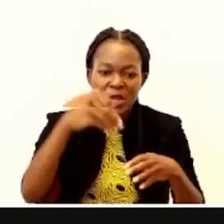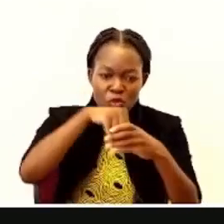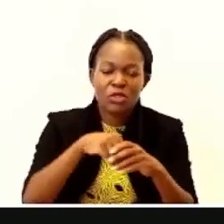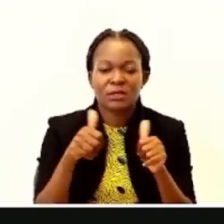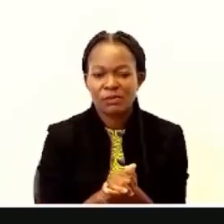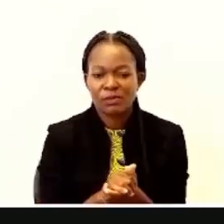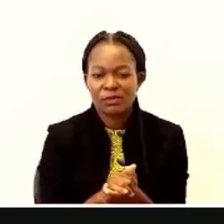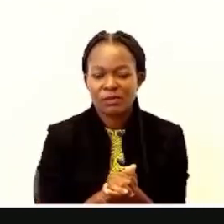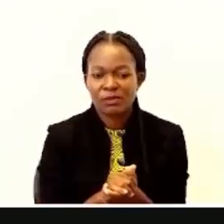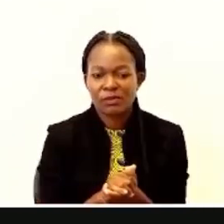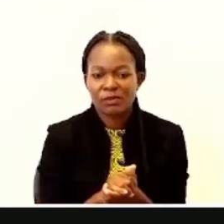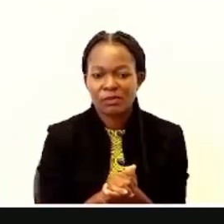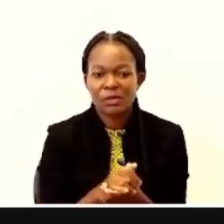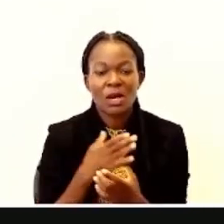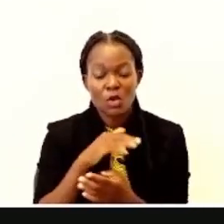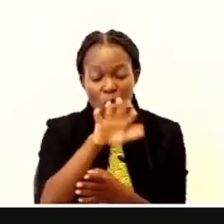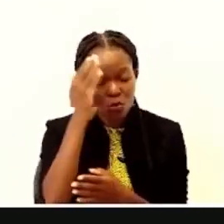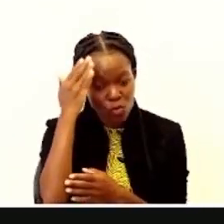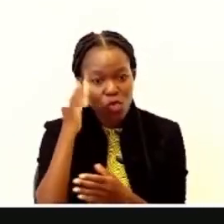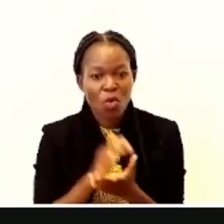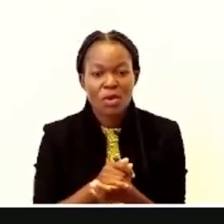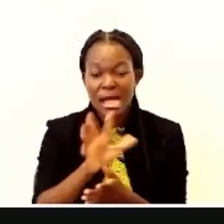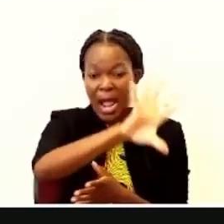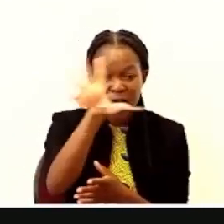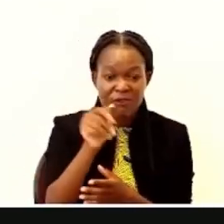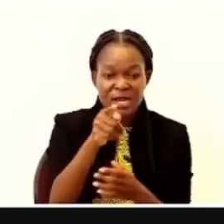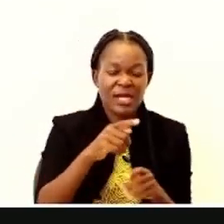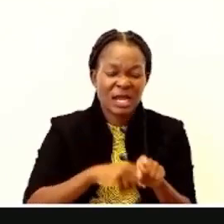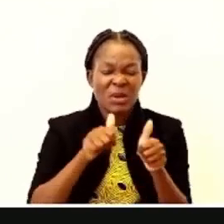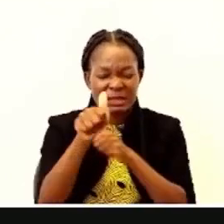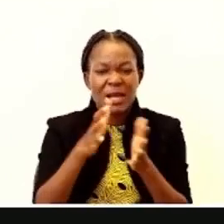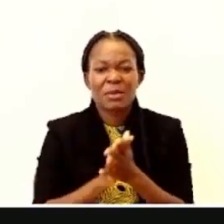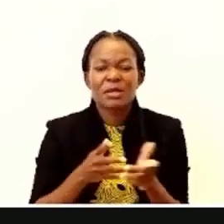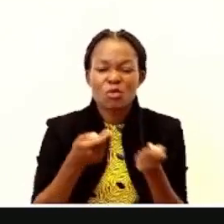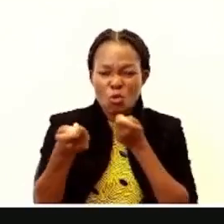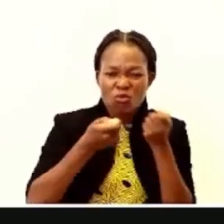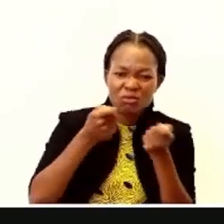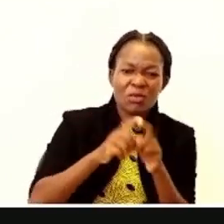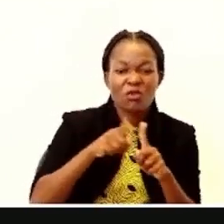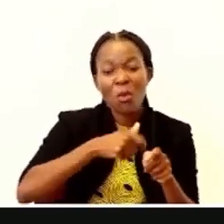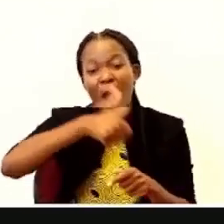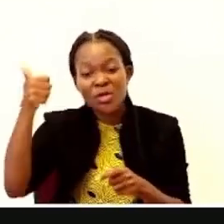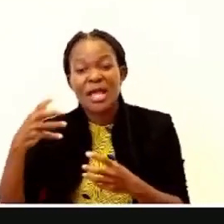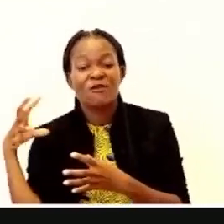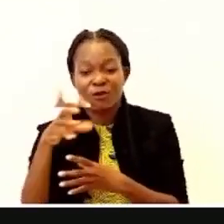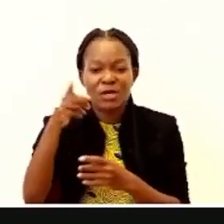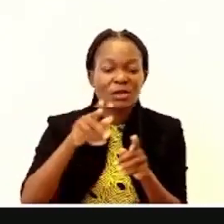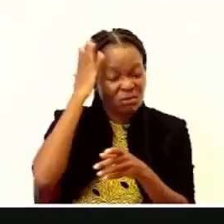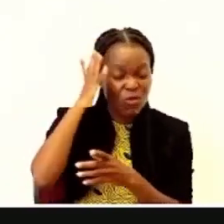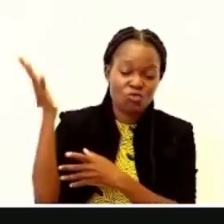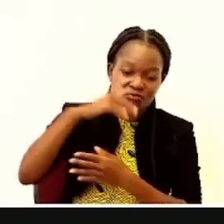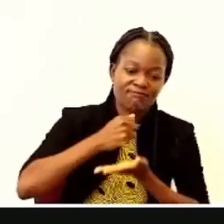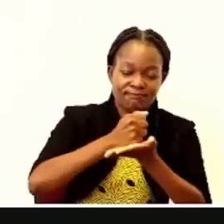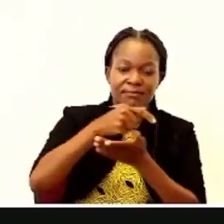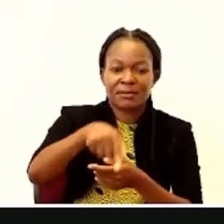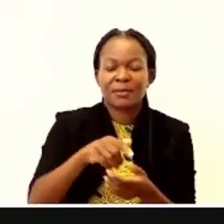putting forward. Our continent has been controlled by outside interest. We've just become a resource pool for extraction and